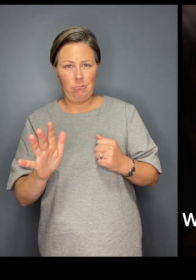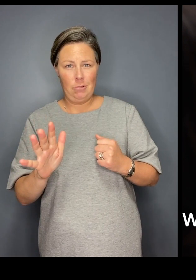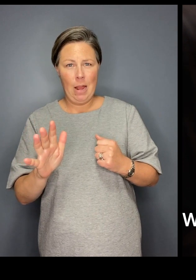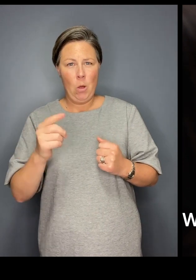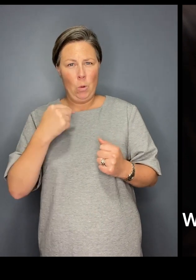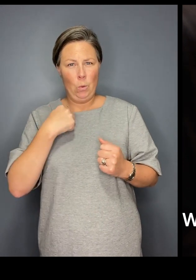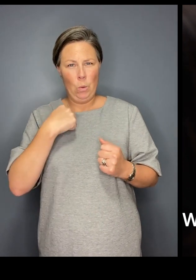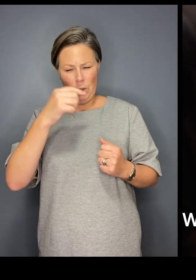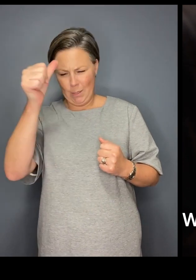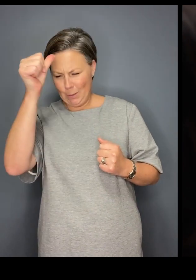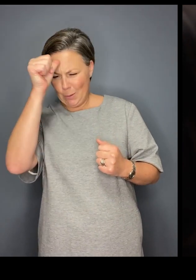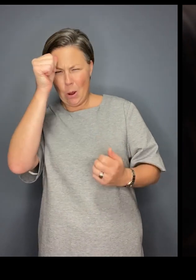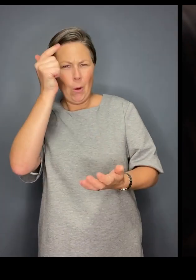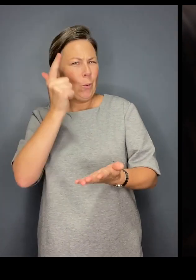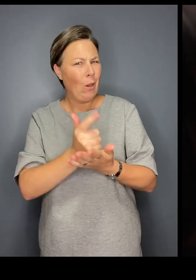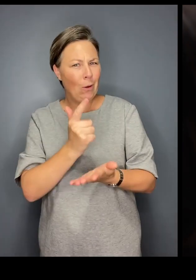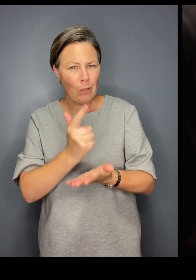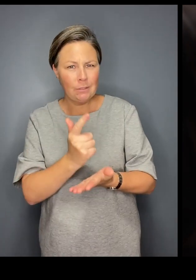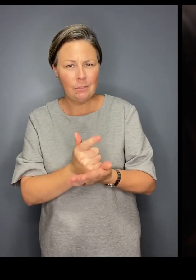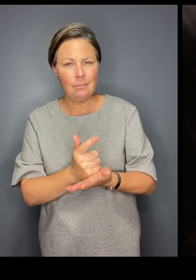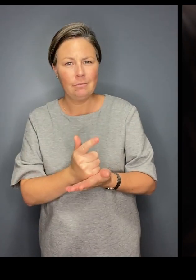knowledge and